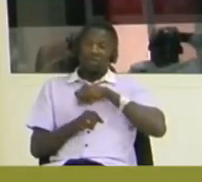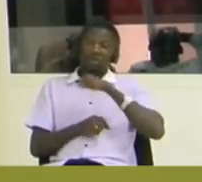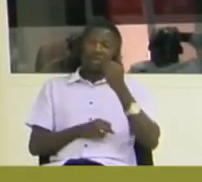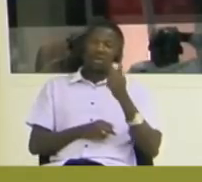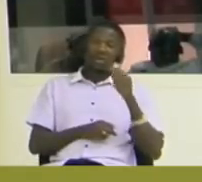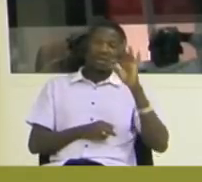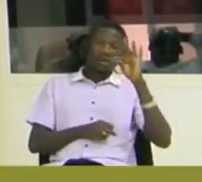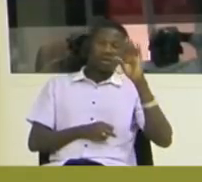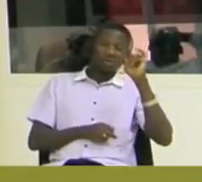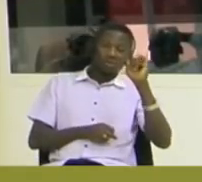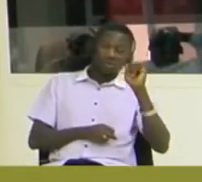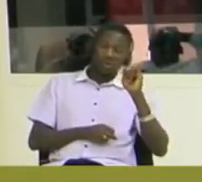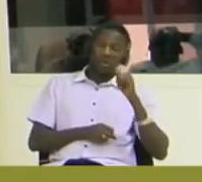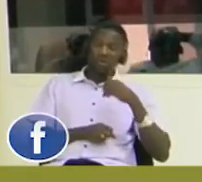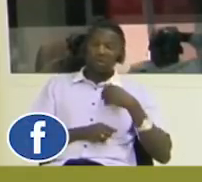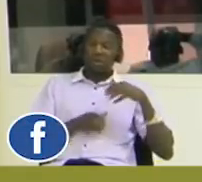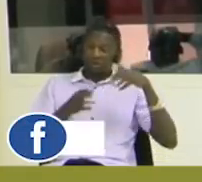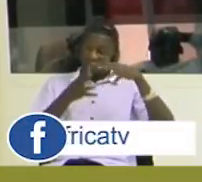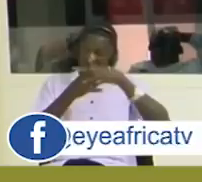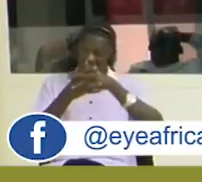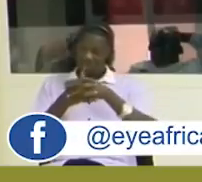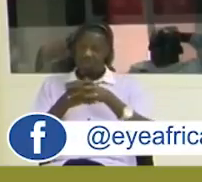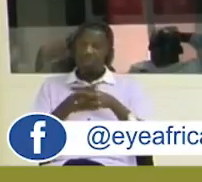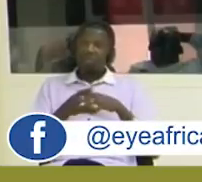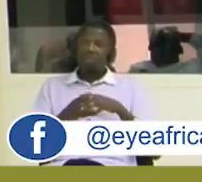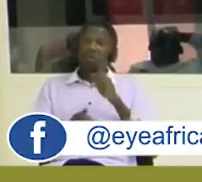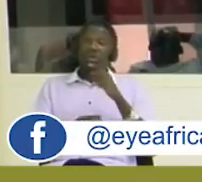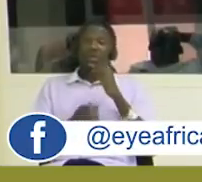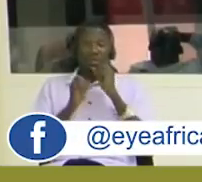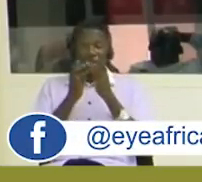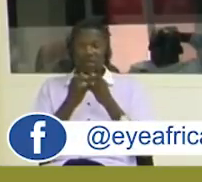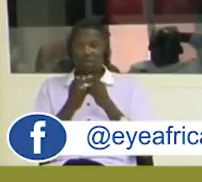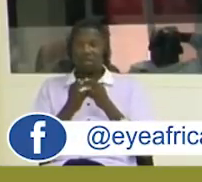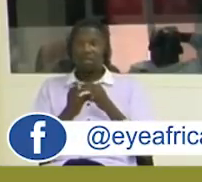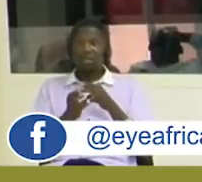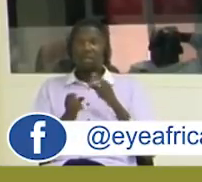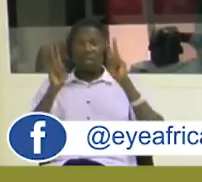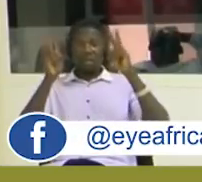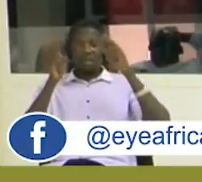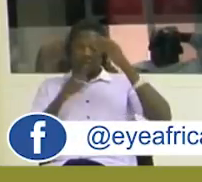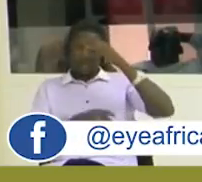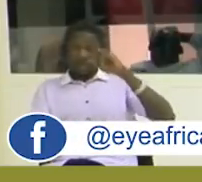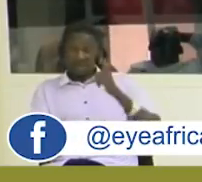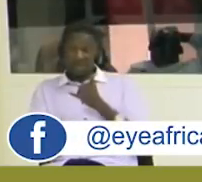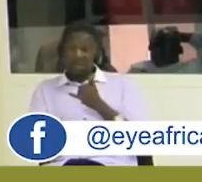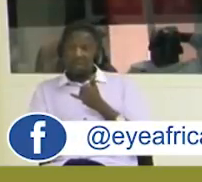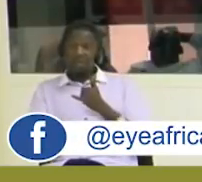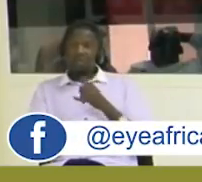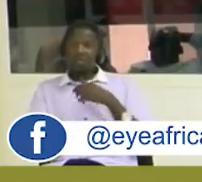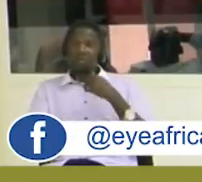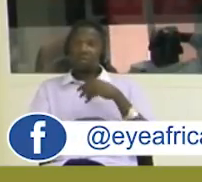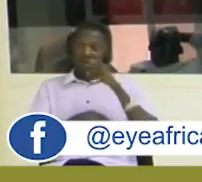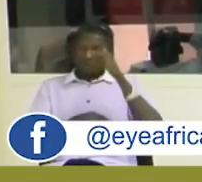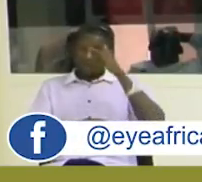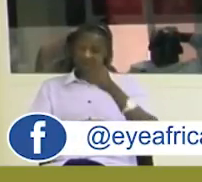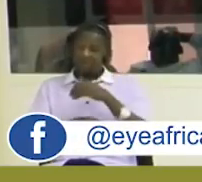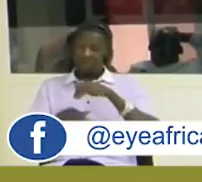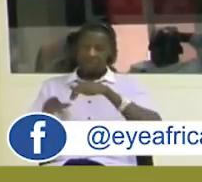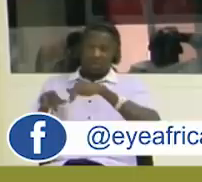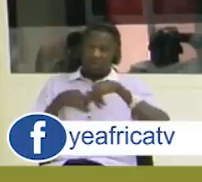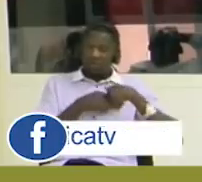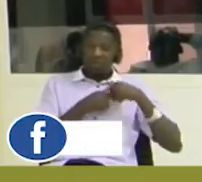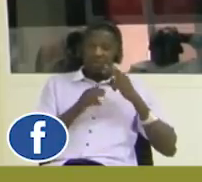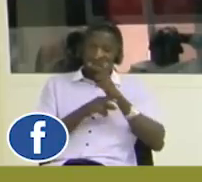murder. Because what it says is that Yaya Jame agreed for the removal of the guards in order to pave the